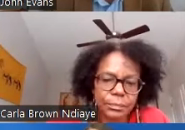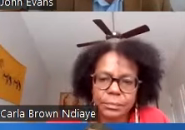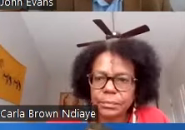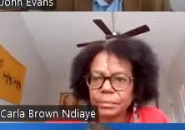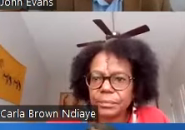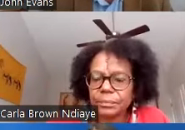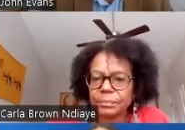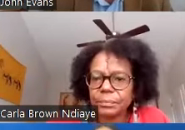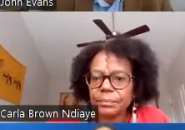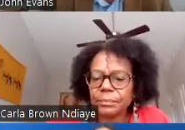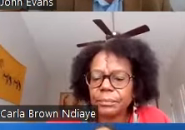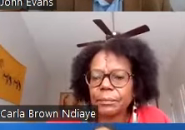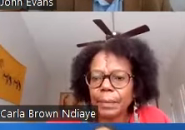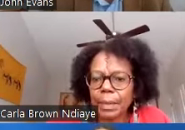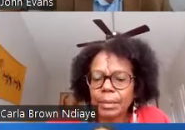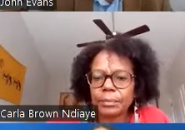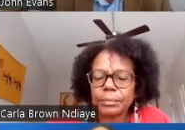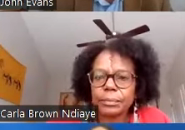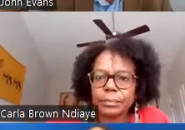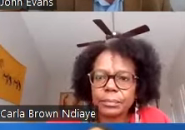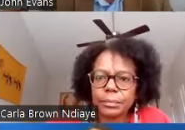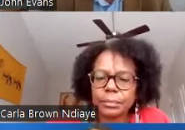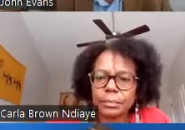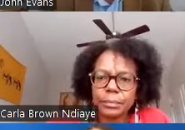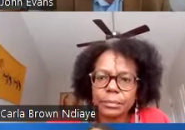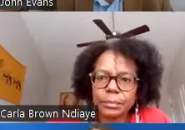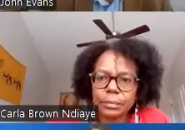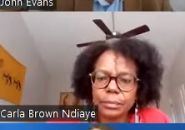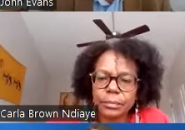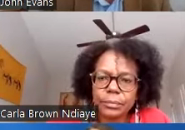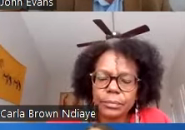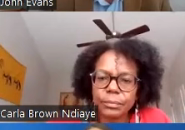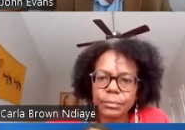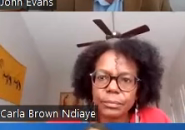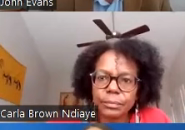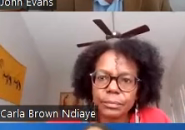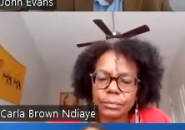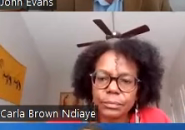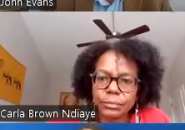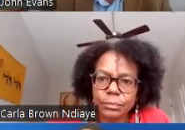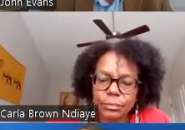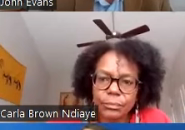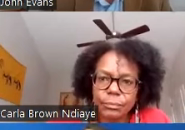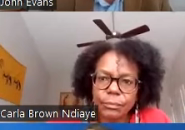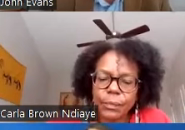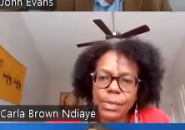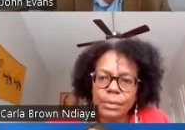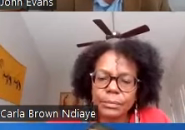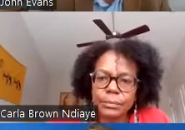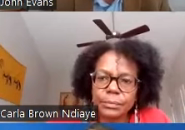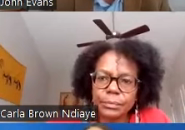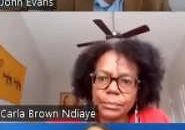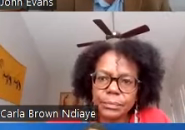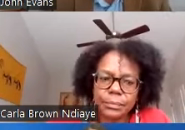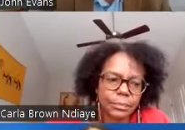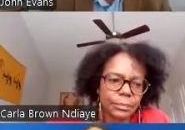make statements in favor of these types of issues, but we now have a committee that is actually going to hold us accountable for what we believe